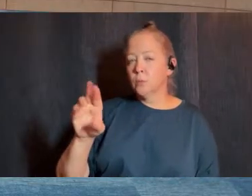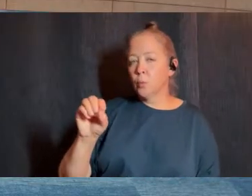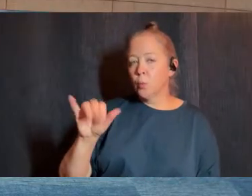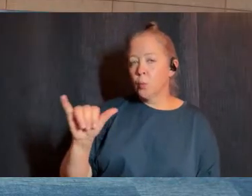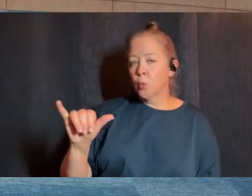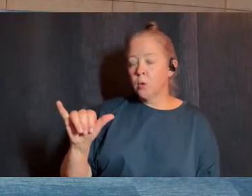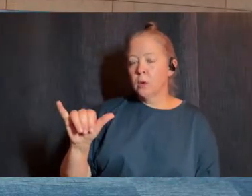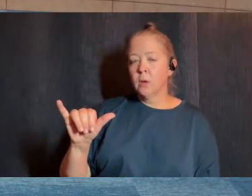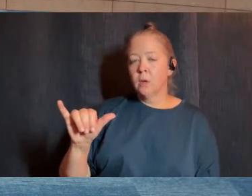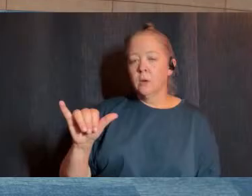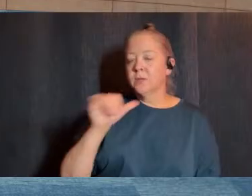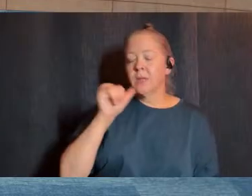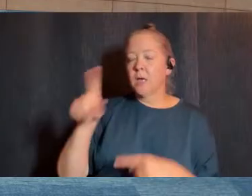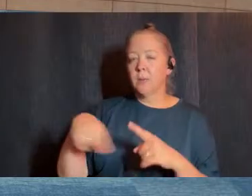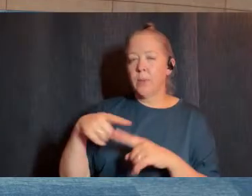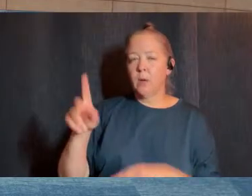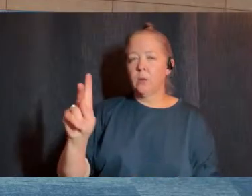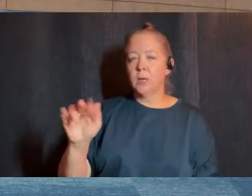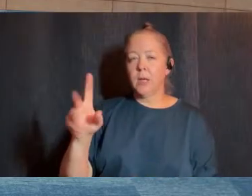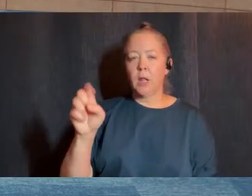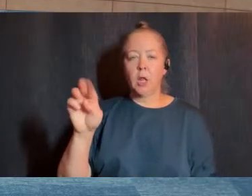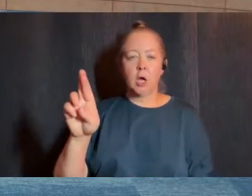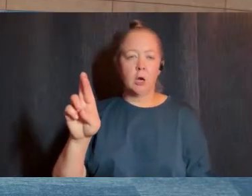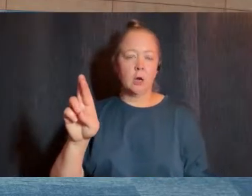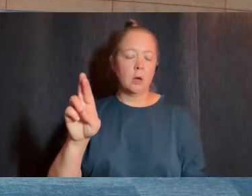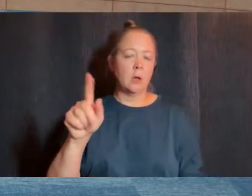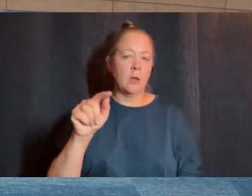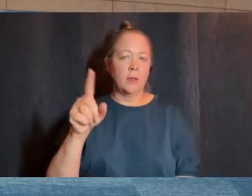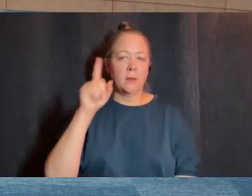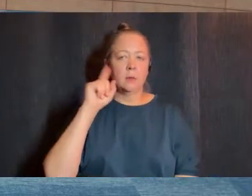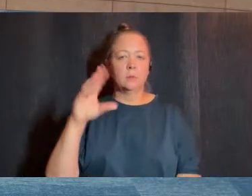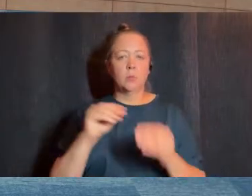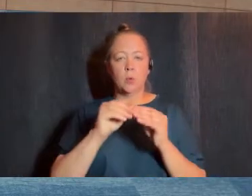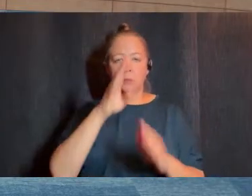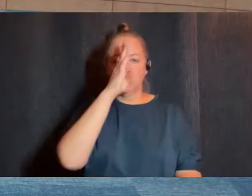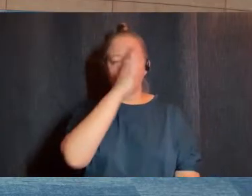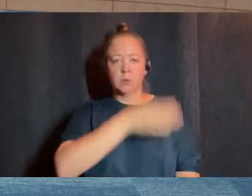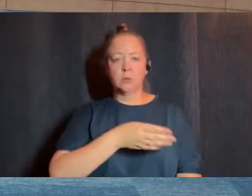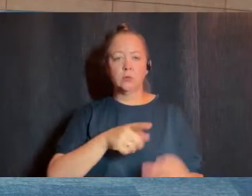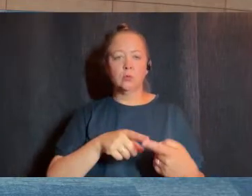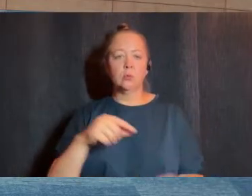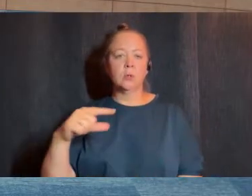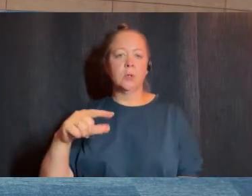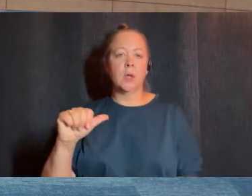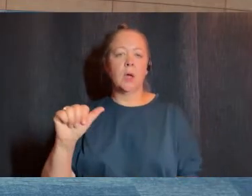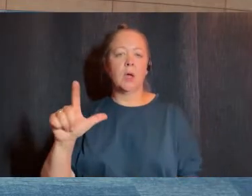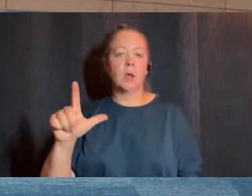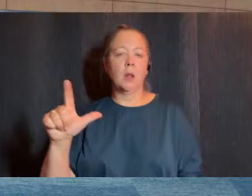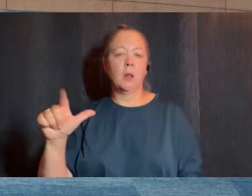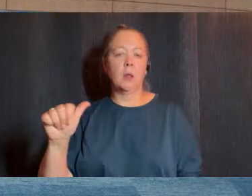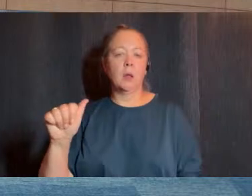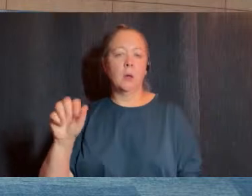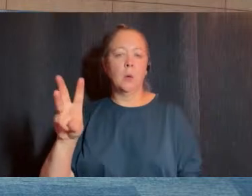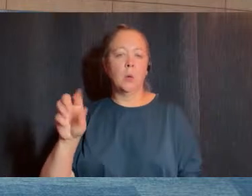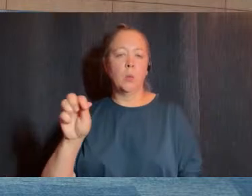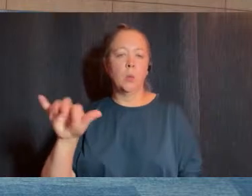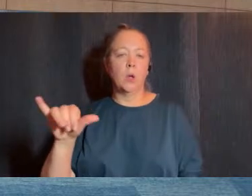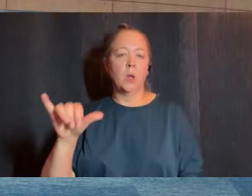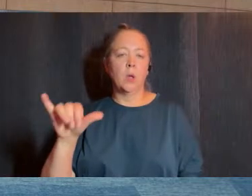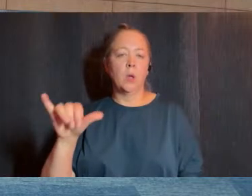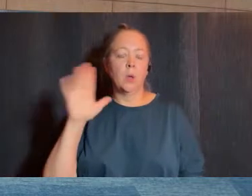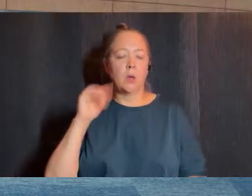I guess it's more directed towards Mr. Galloway. But I know we did the naming. Will there be some type of ceremony for